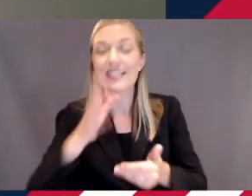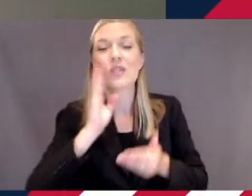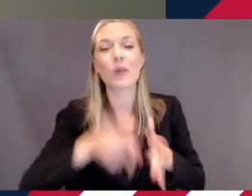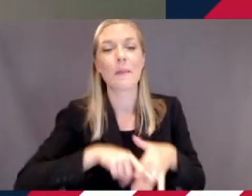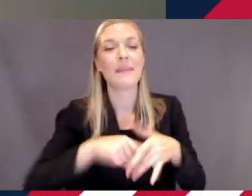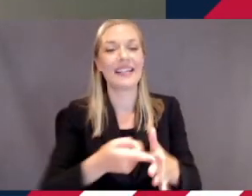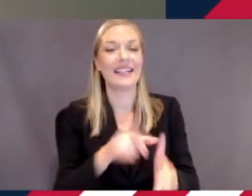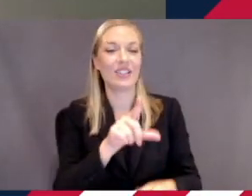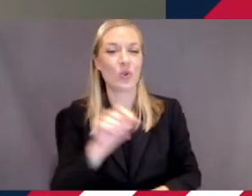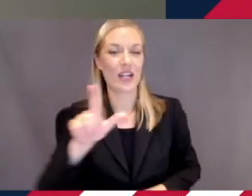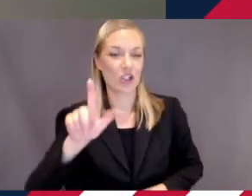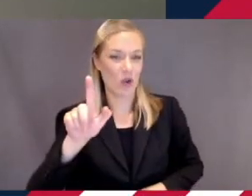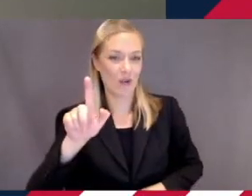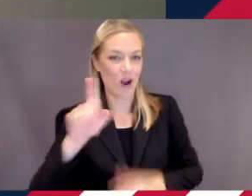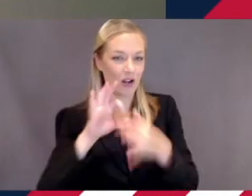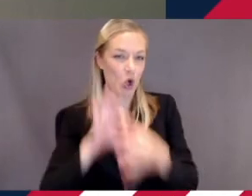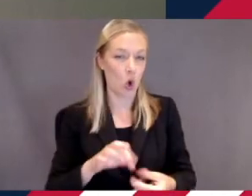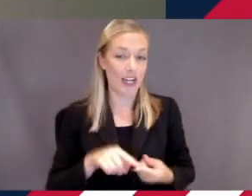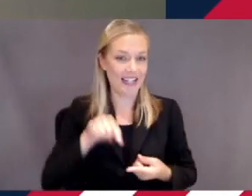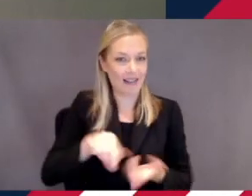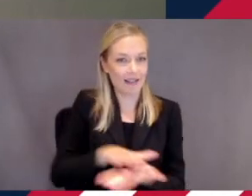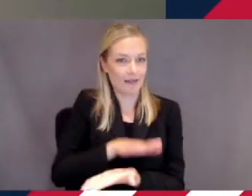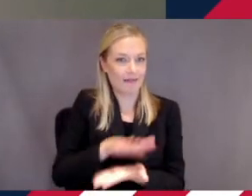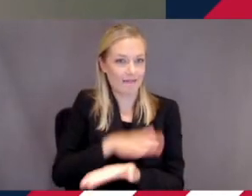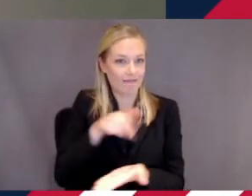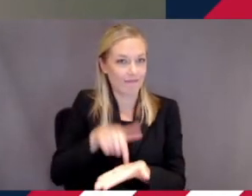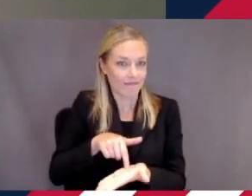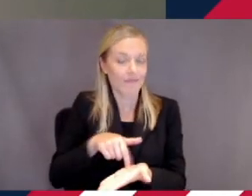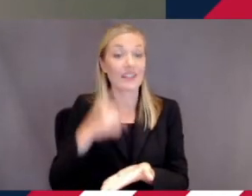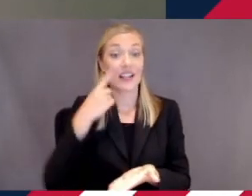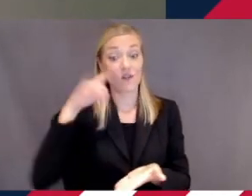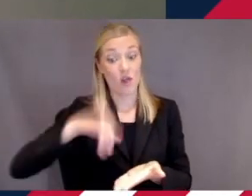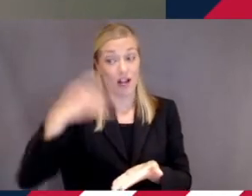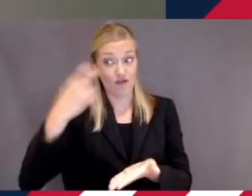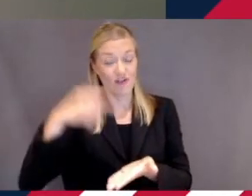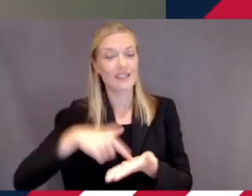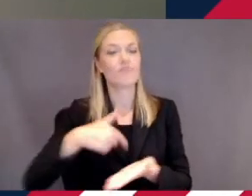this resolution. And for those reasons, I support it.